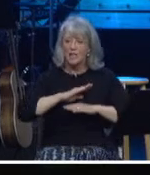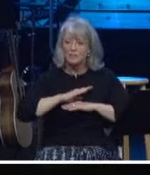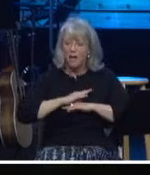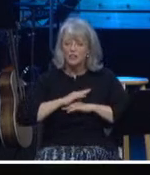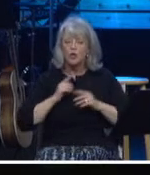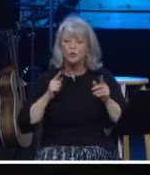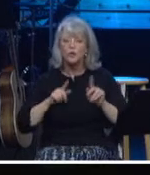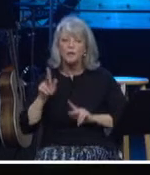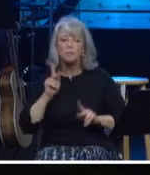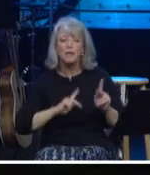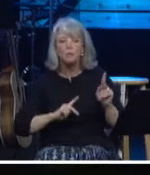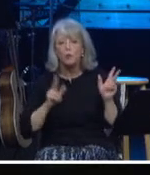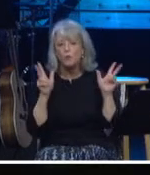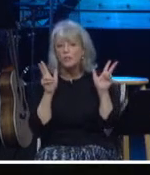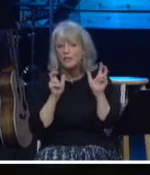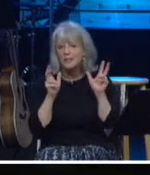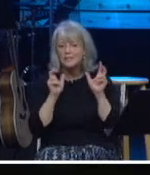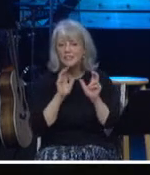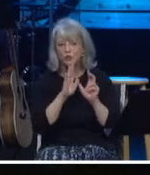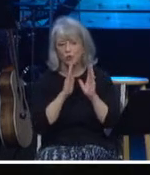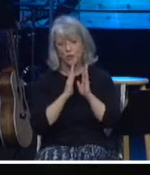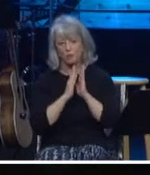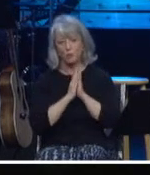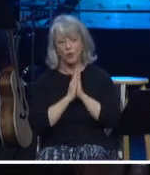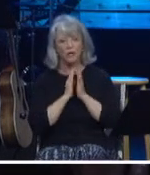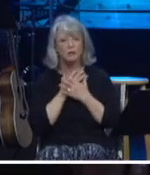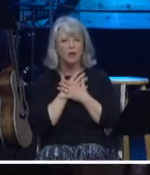people listening to their prayers.